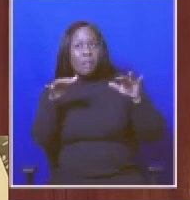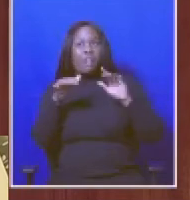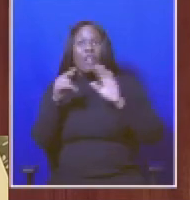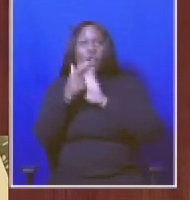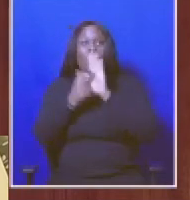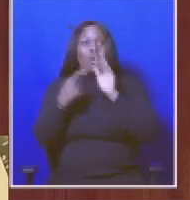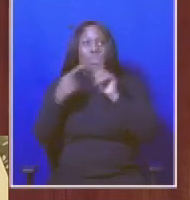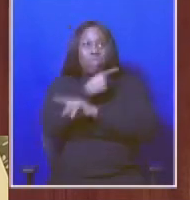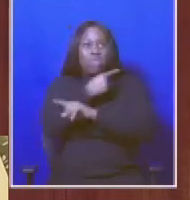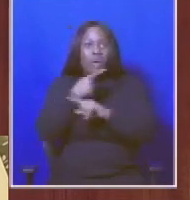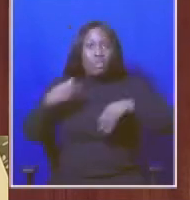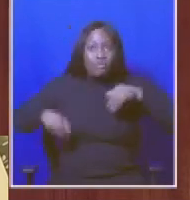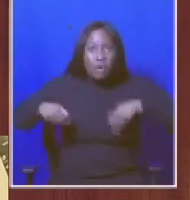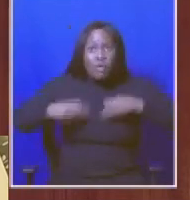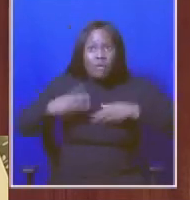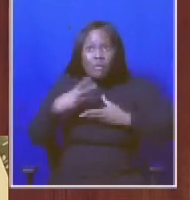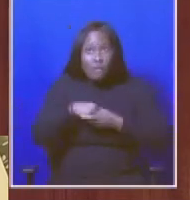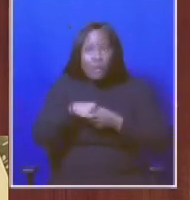Ke a leboga, Chairperson.